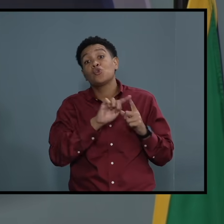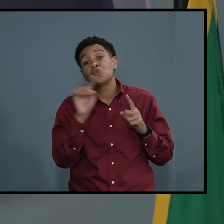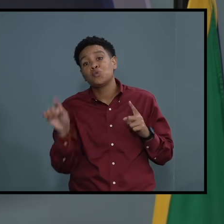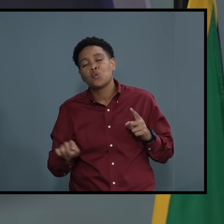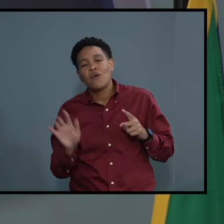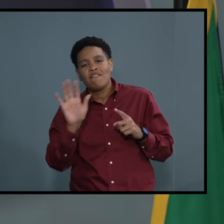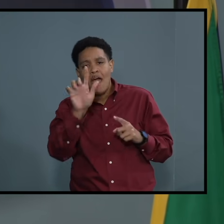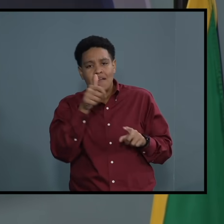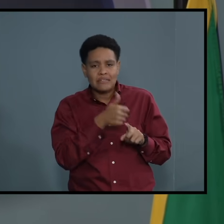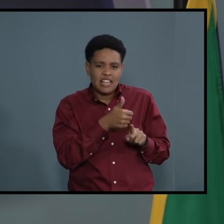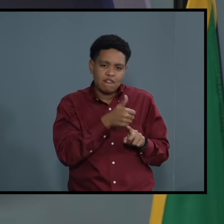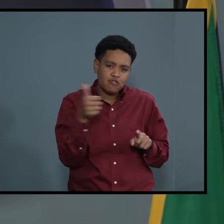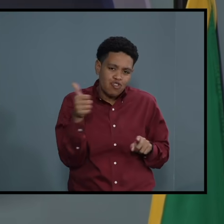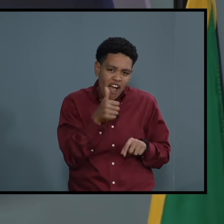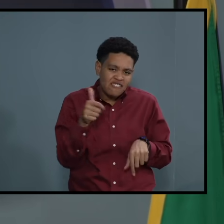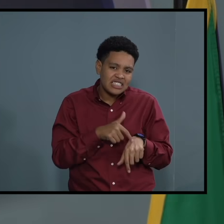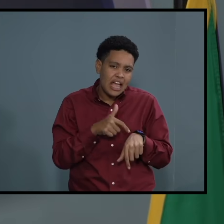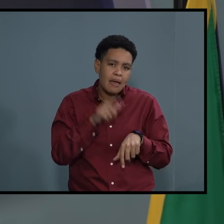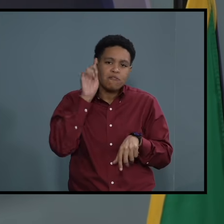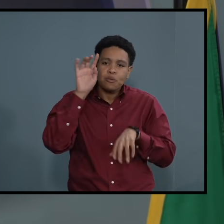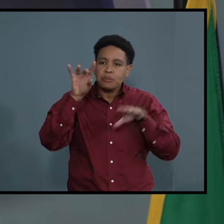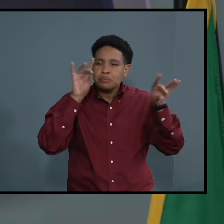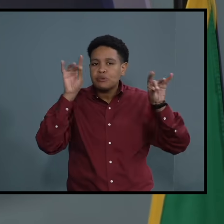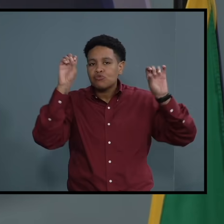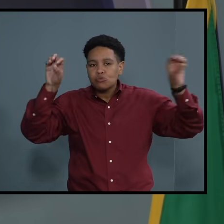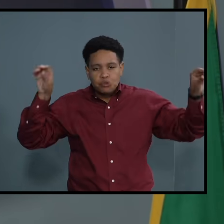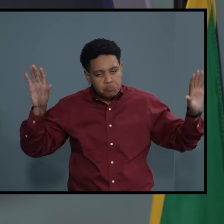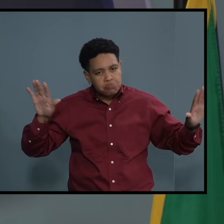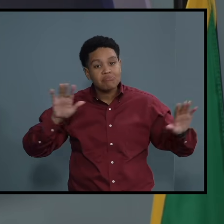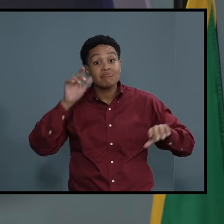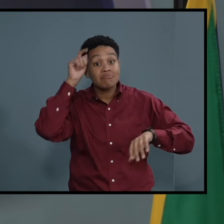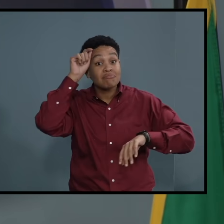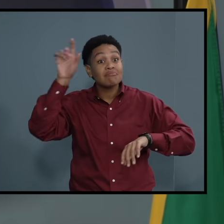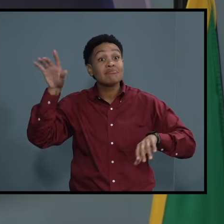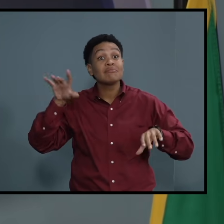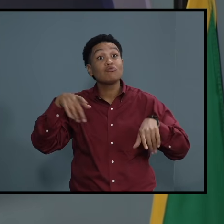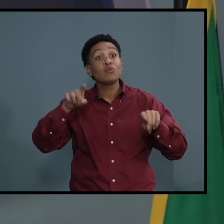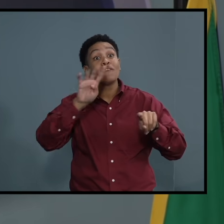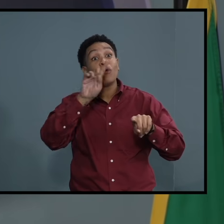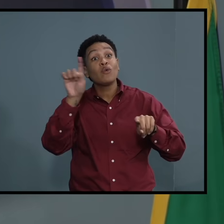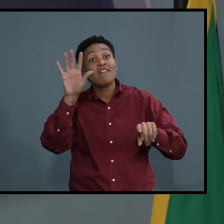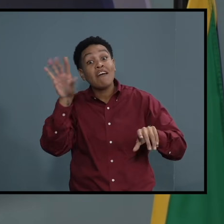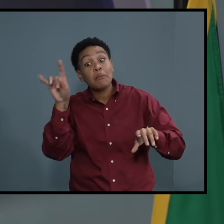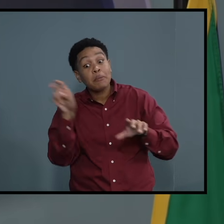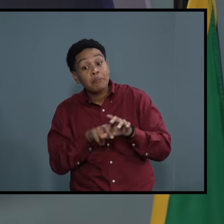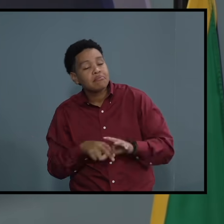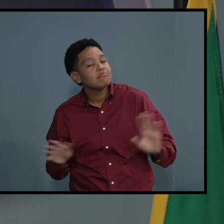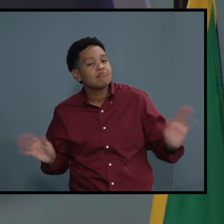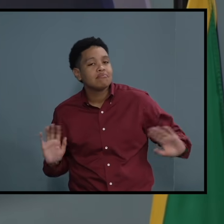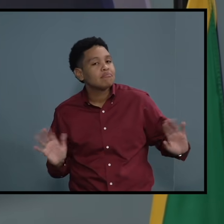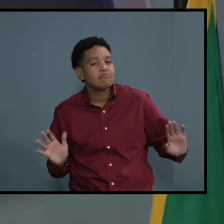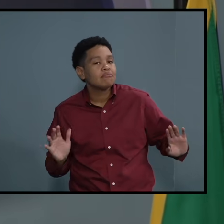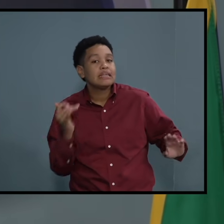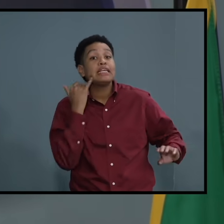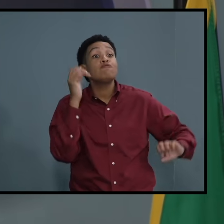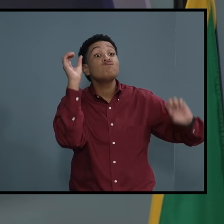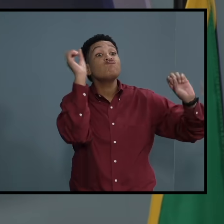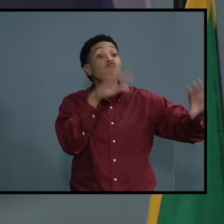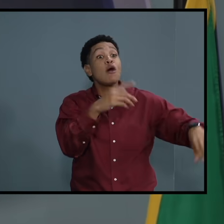that's your travel time for transport. And if you drop someone off and you have to get home